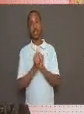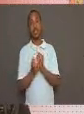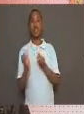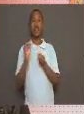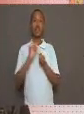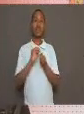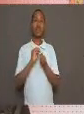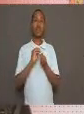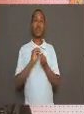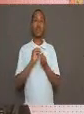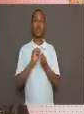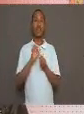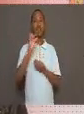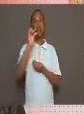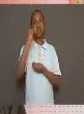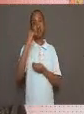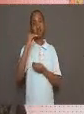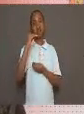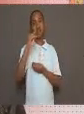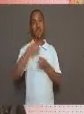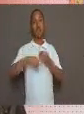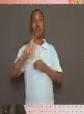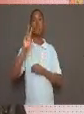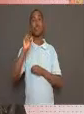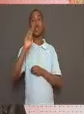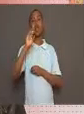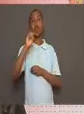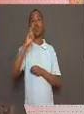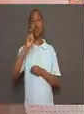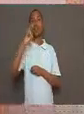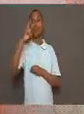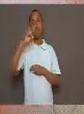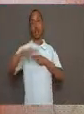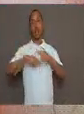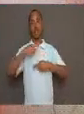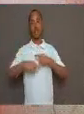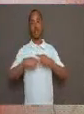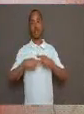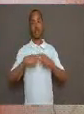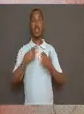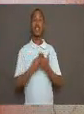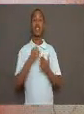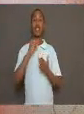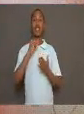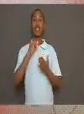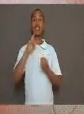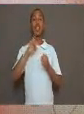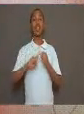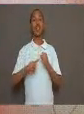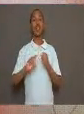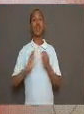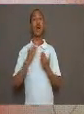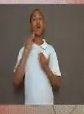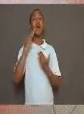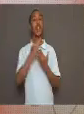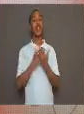involved, and a little bit about non-redox reactions. This brings us to the end of our